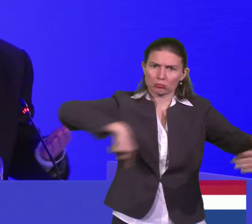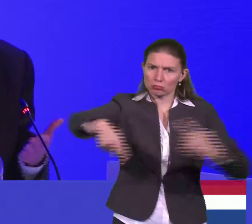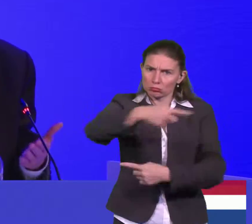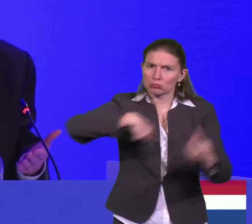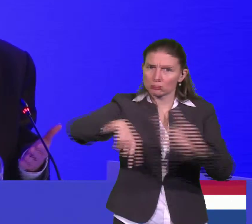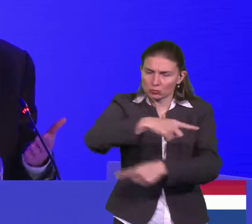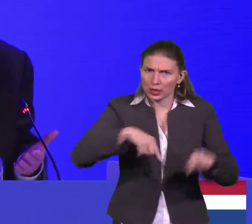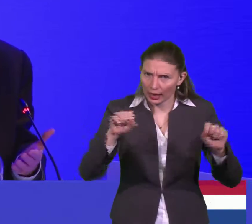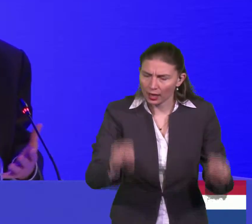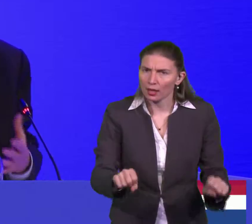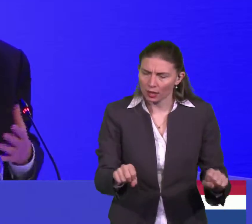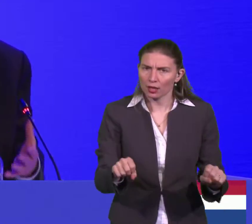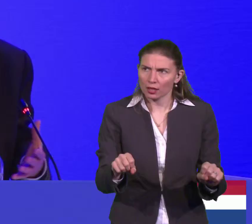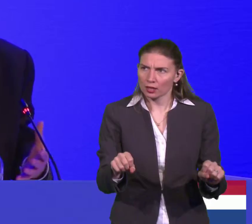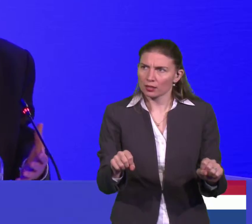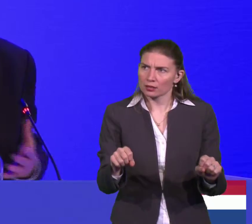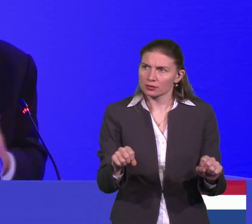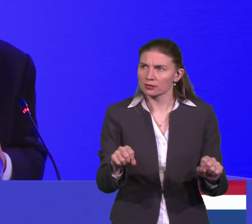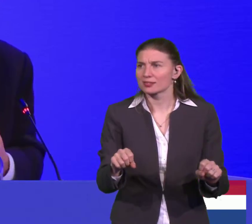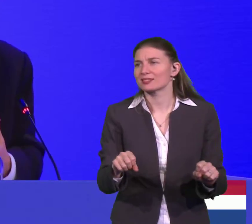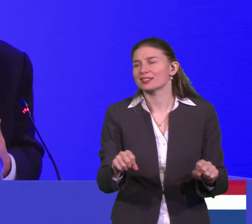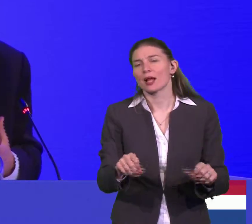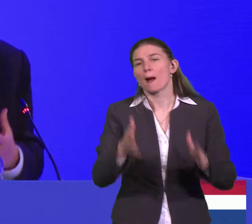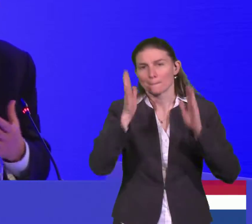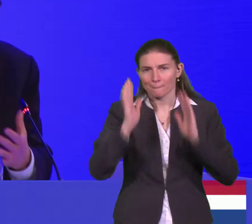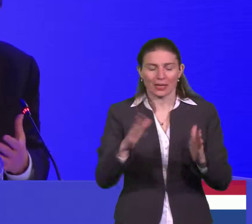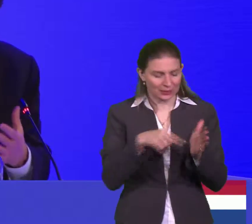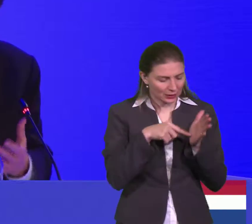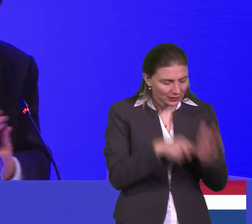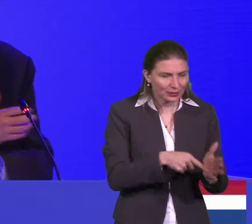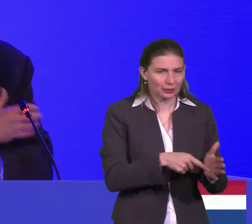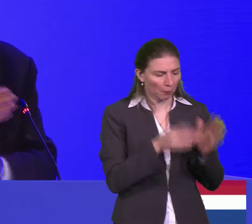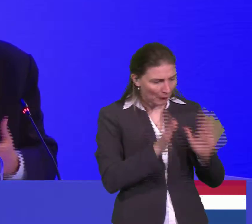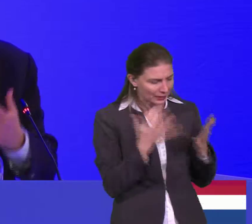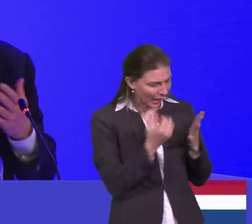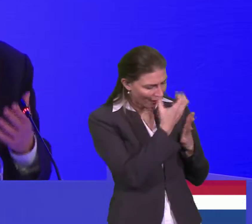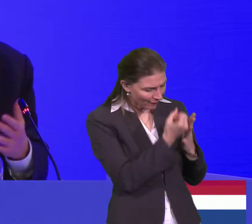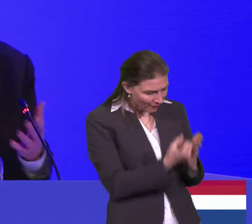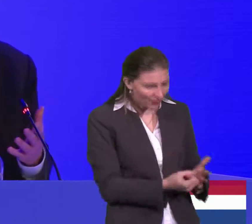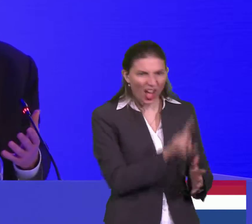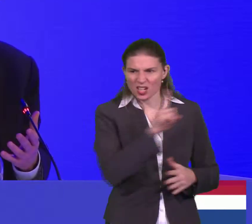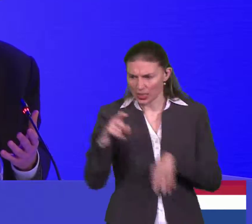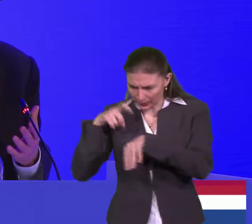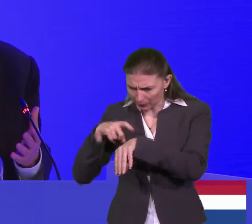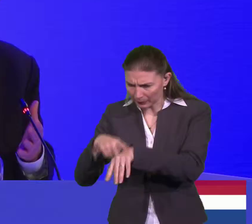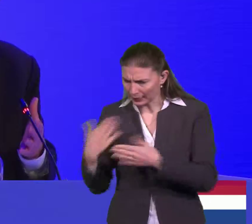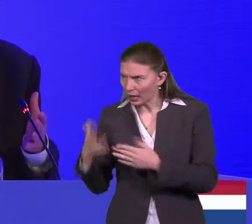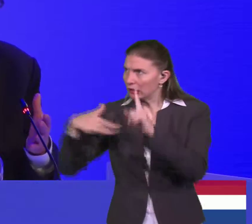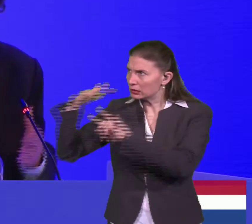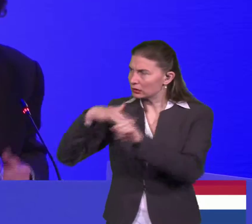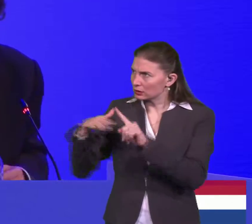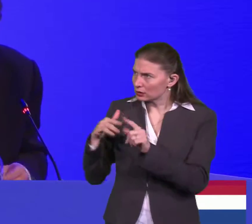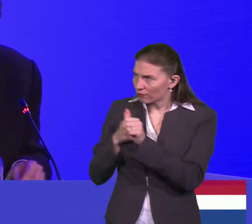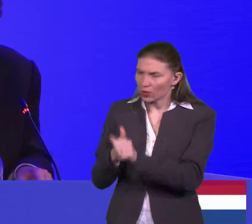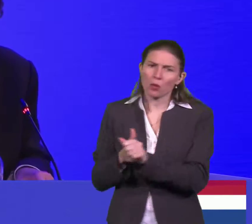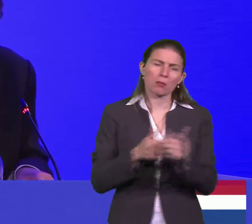are good rules around this when you can do that. It's conditions-based, not time-based. You have to have the proper security and rules in place. And I think in